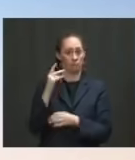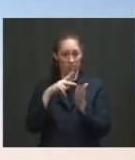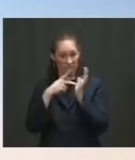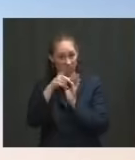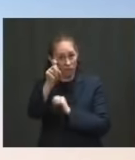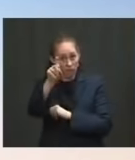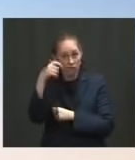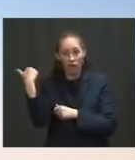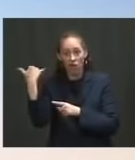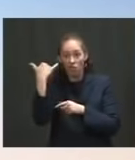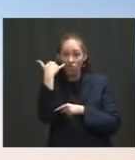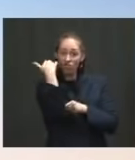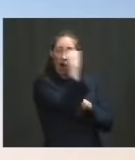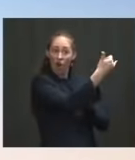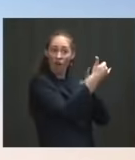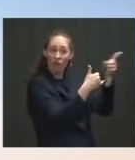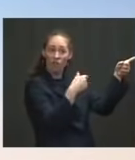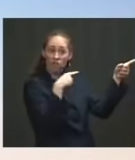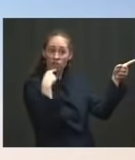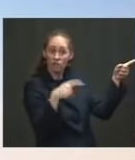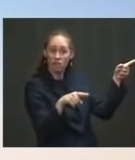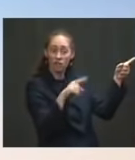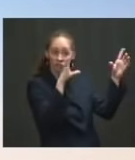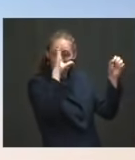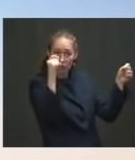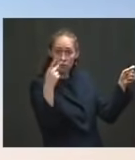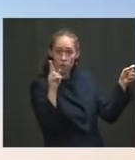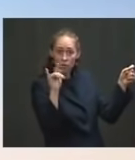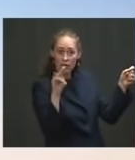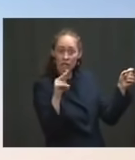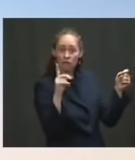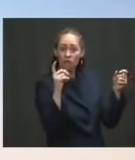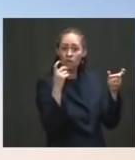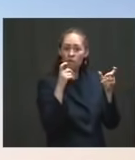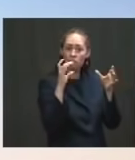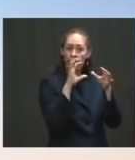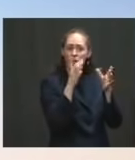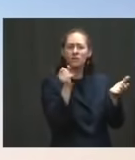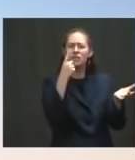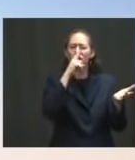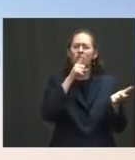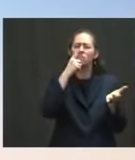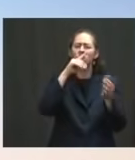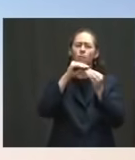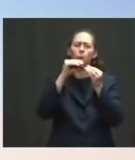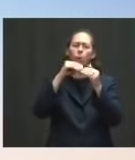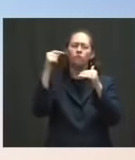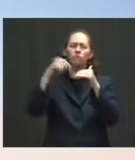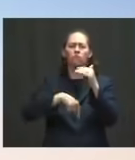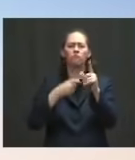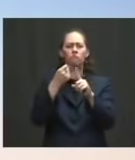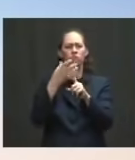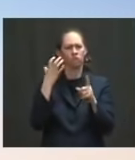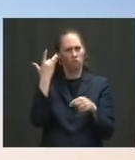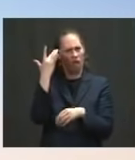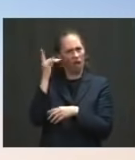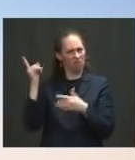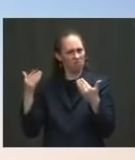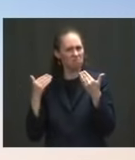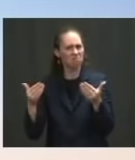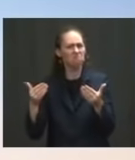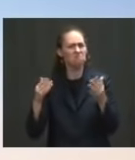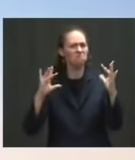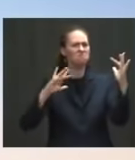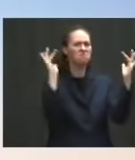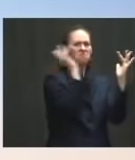So can you explain why President Biden was at all pleasant in this call when it seemed that there are all of these